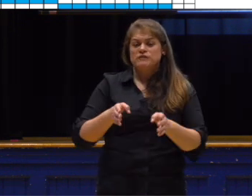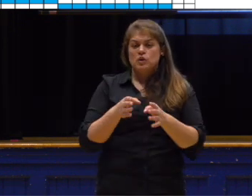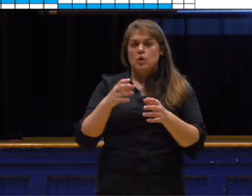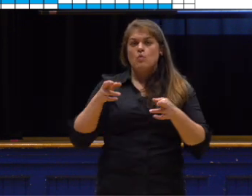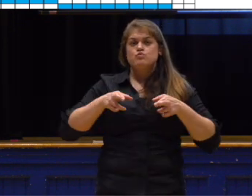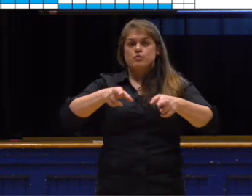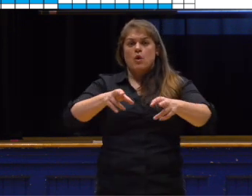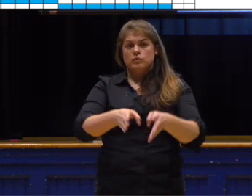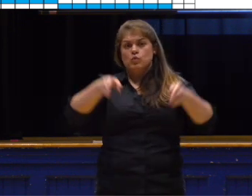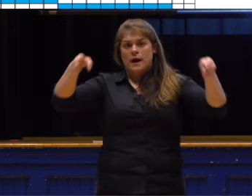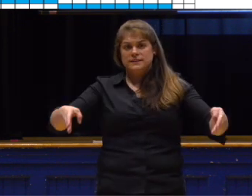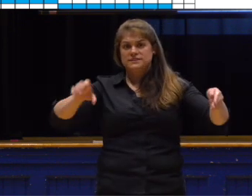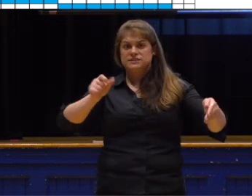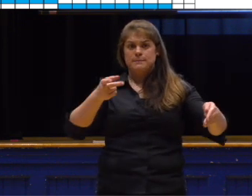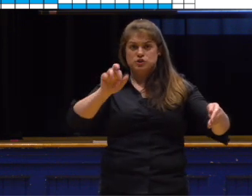on Sumner Ave.